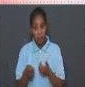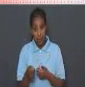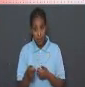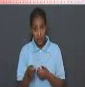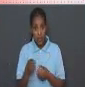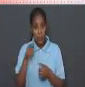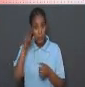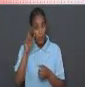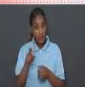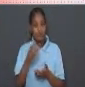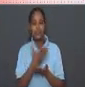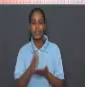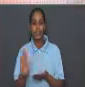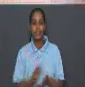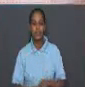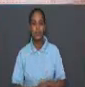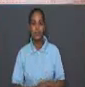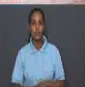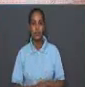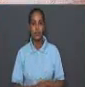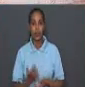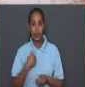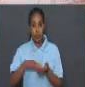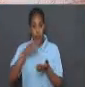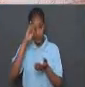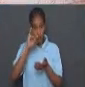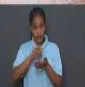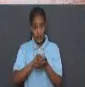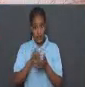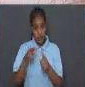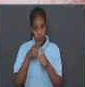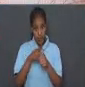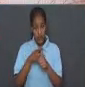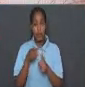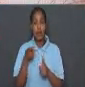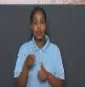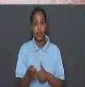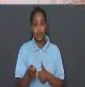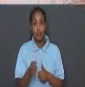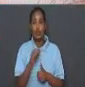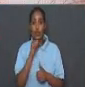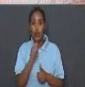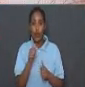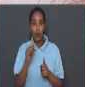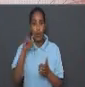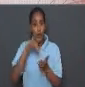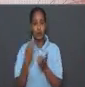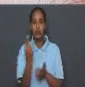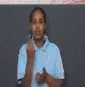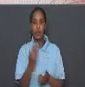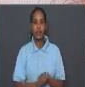must be discarded. We learned that primary batteries are not